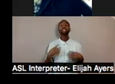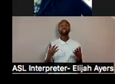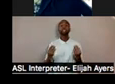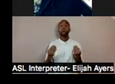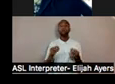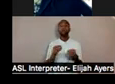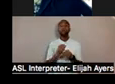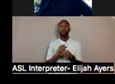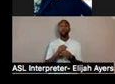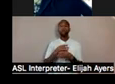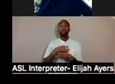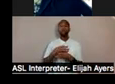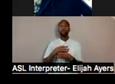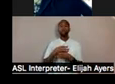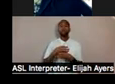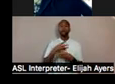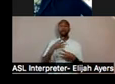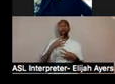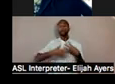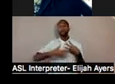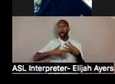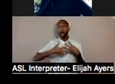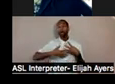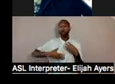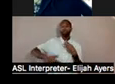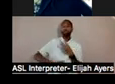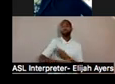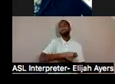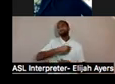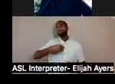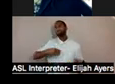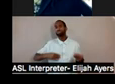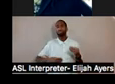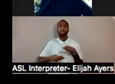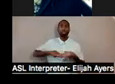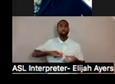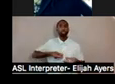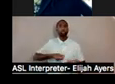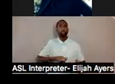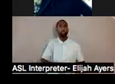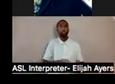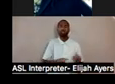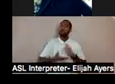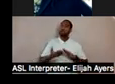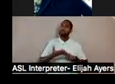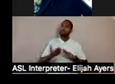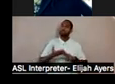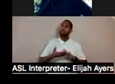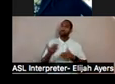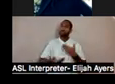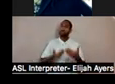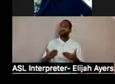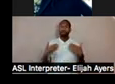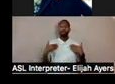open. Blood flow is able to move through the body with a sense of regulation and consistency. And the body